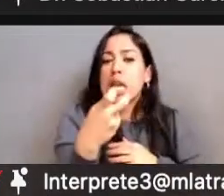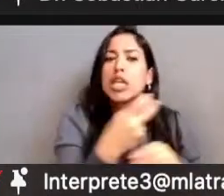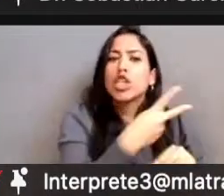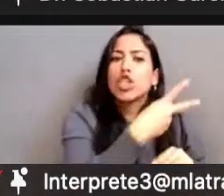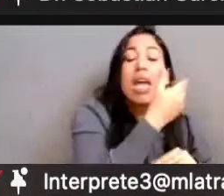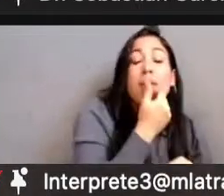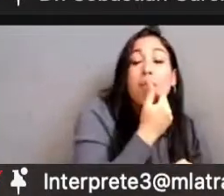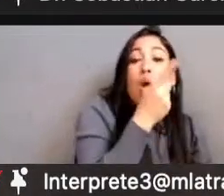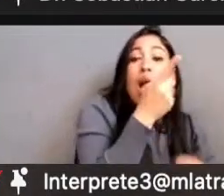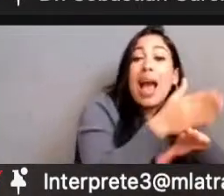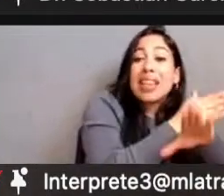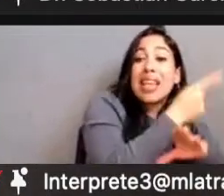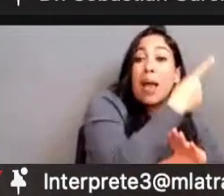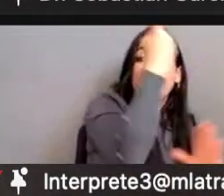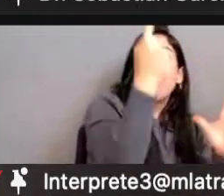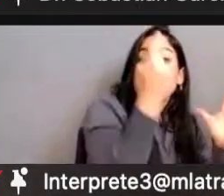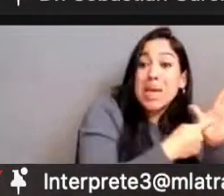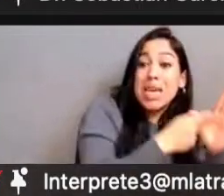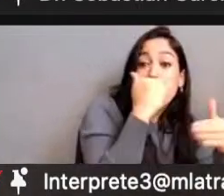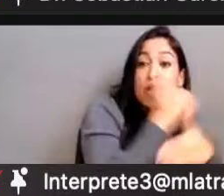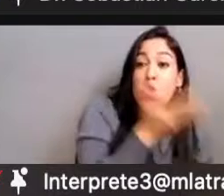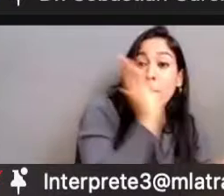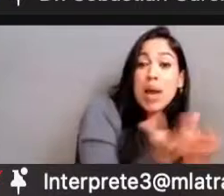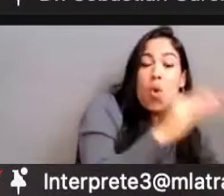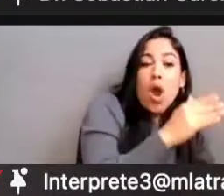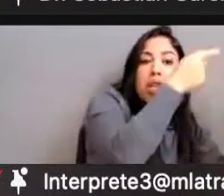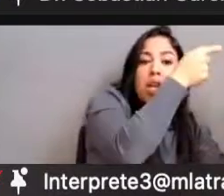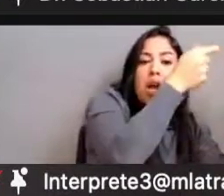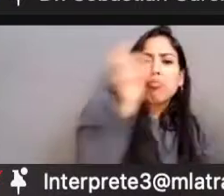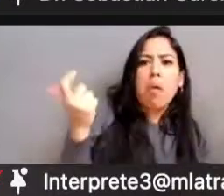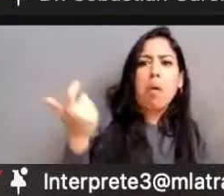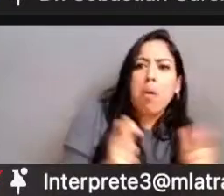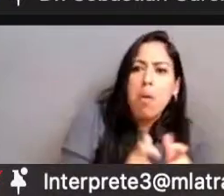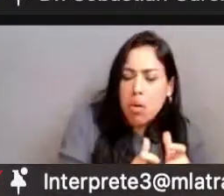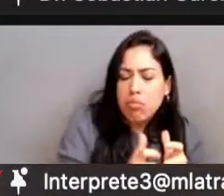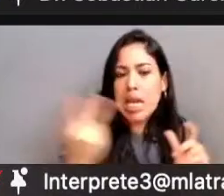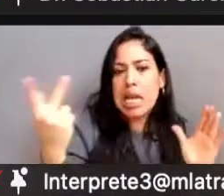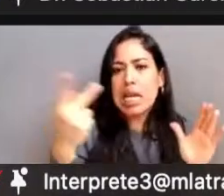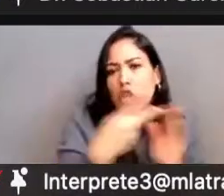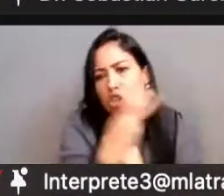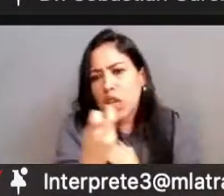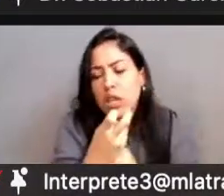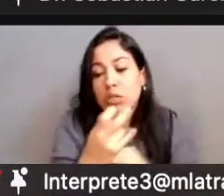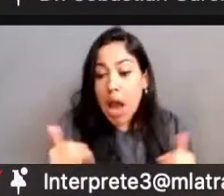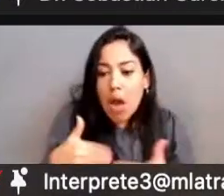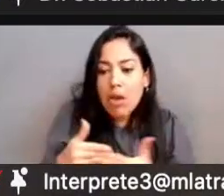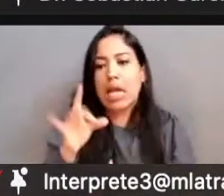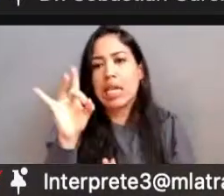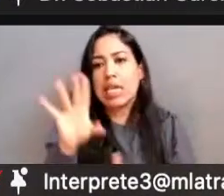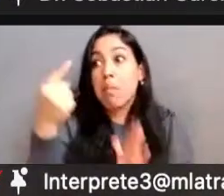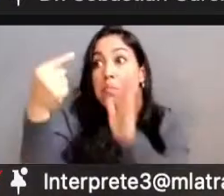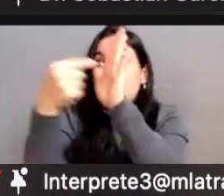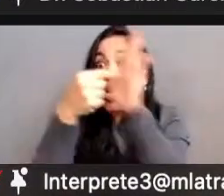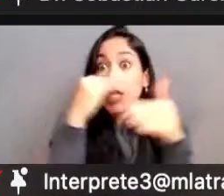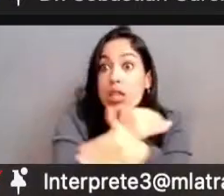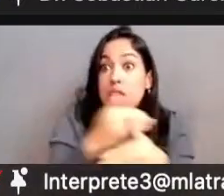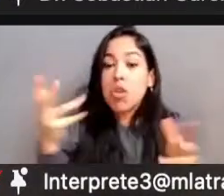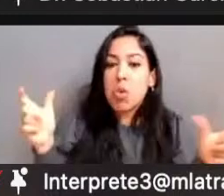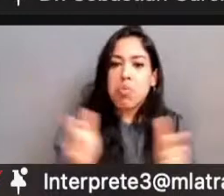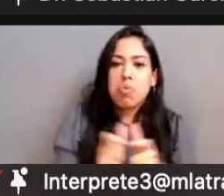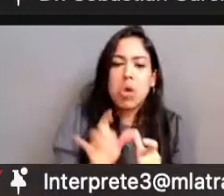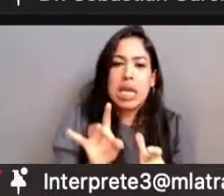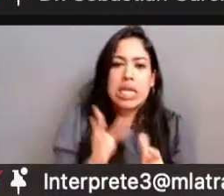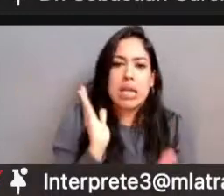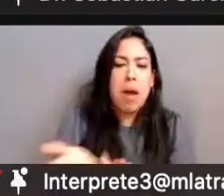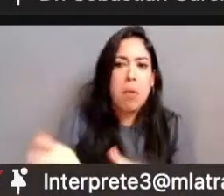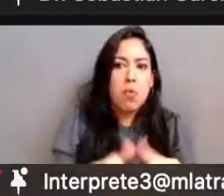per 1,000, 200 per 1,000 to practically 15 per 1,000. That is the